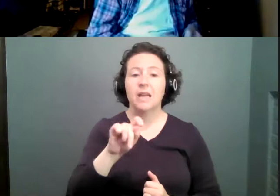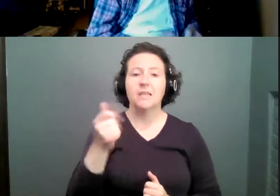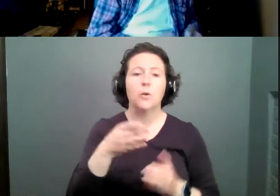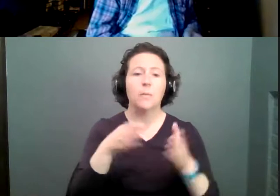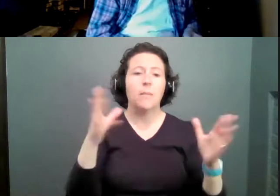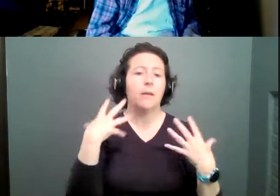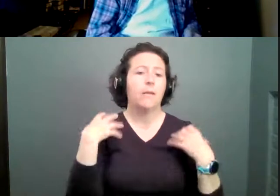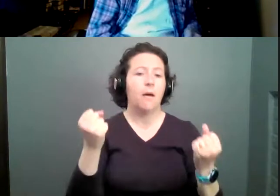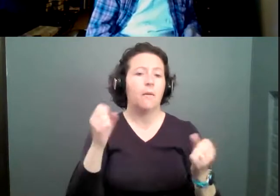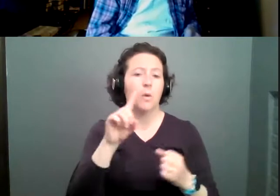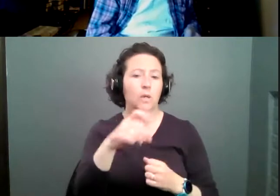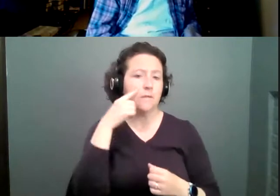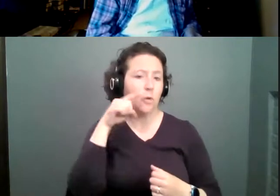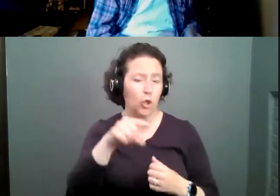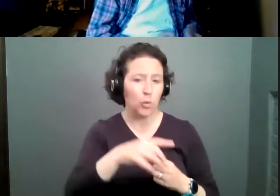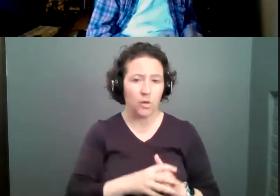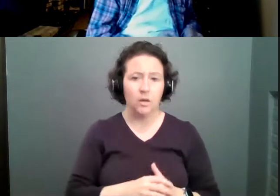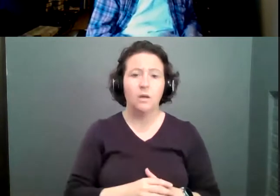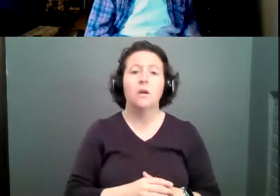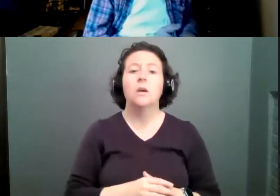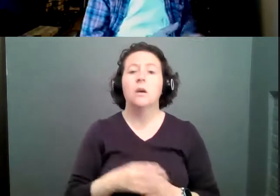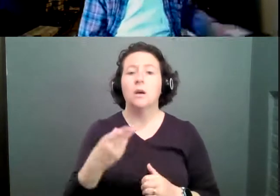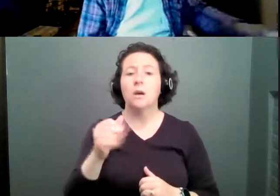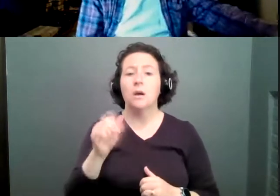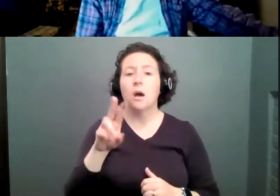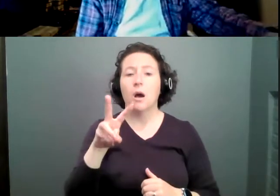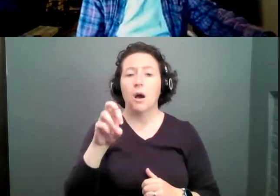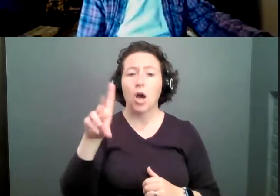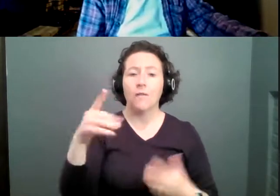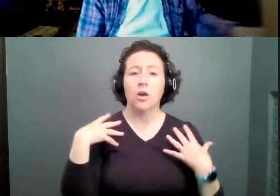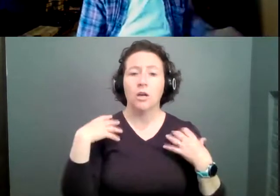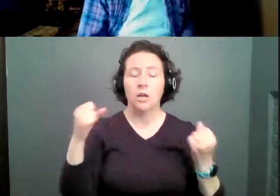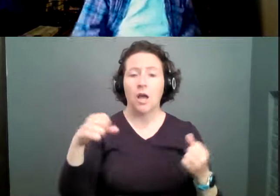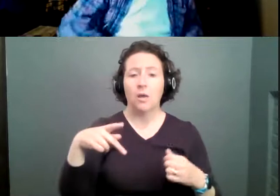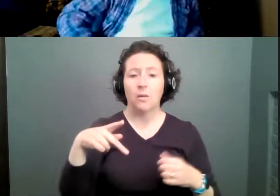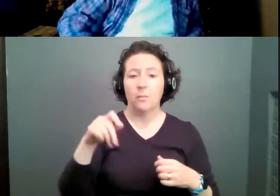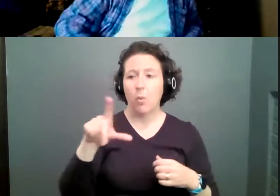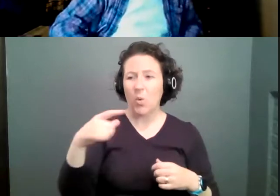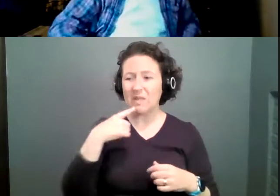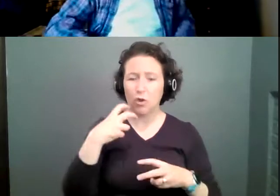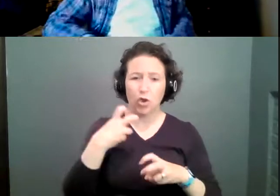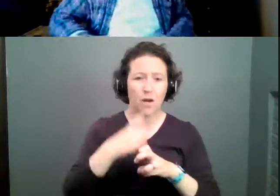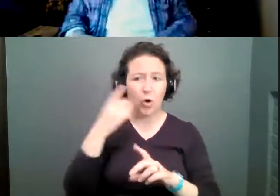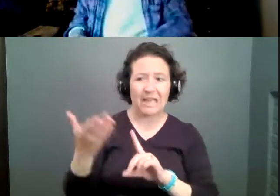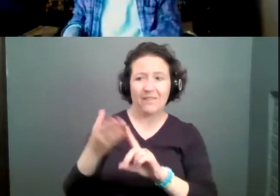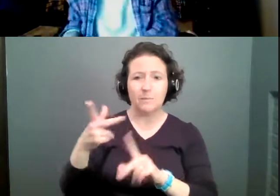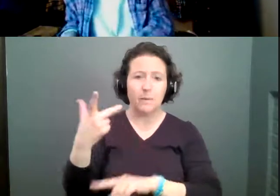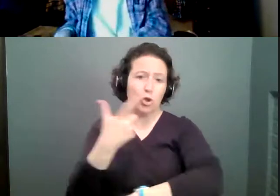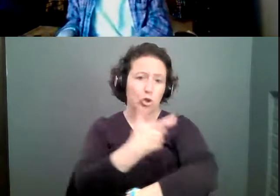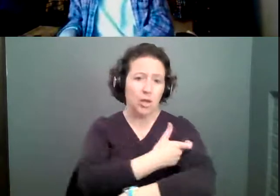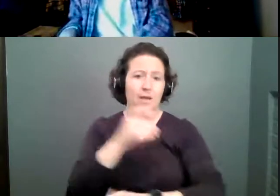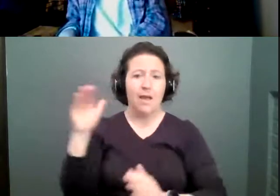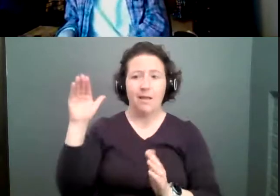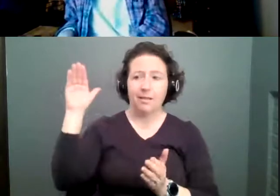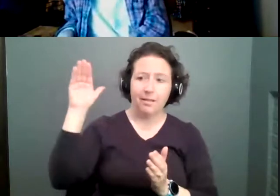you, focused. A Harvard Health poll shows difficulty in convincing people to get vaccinated and the declining trust in public